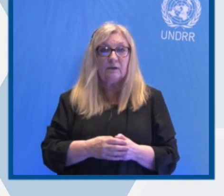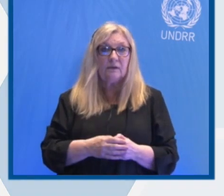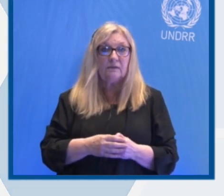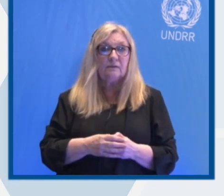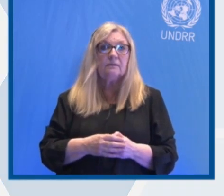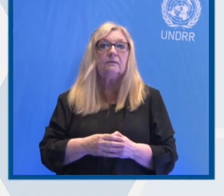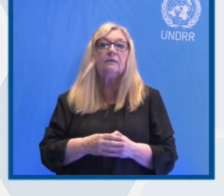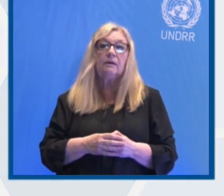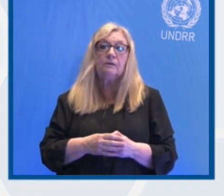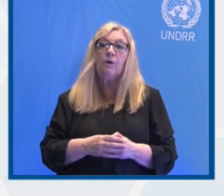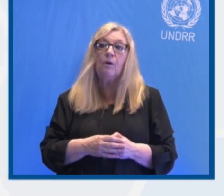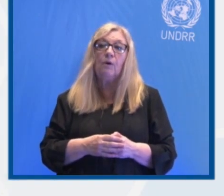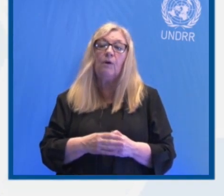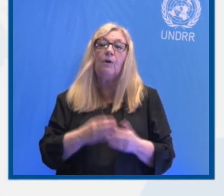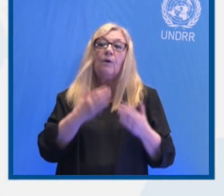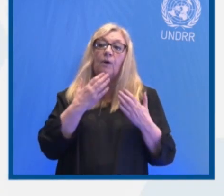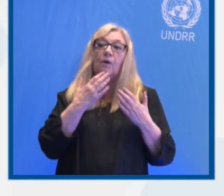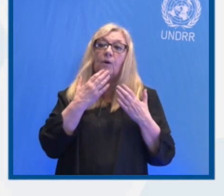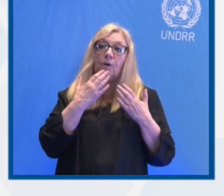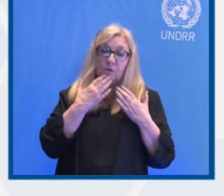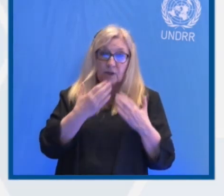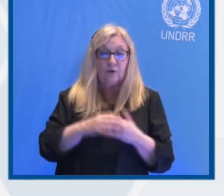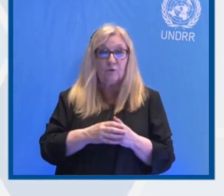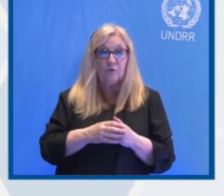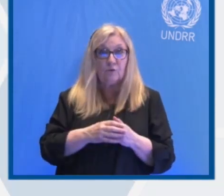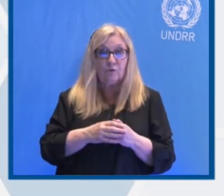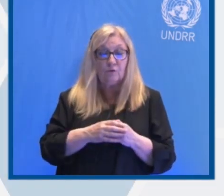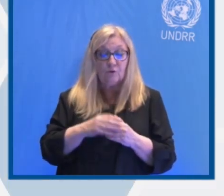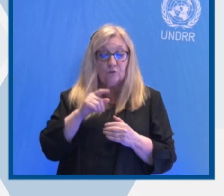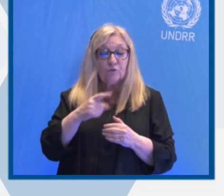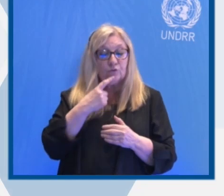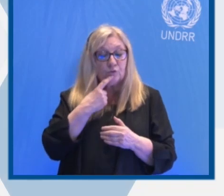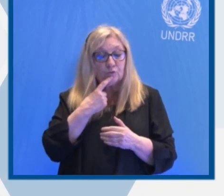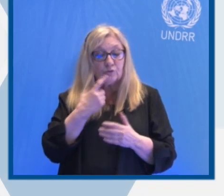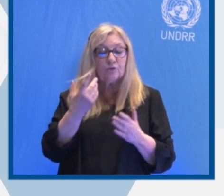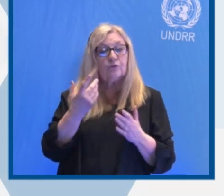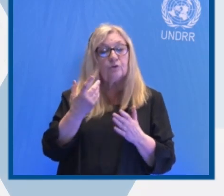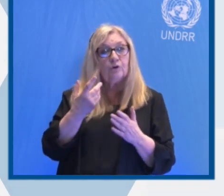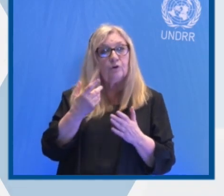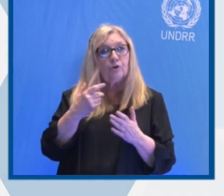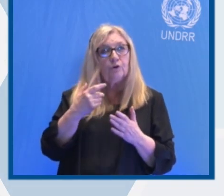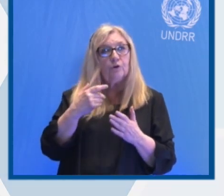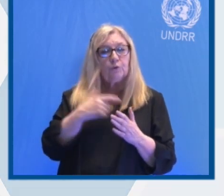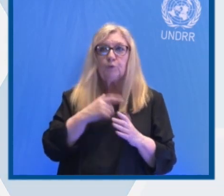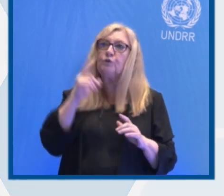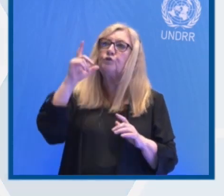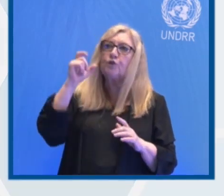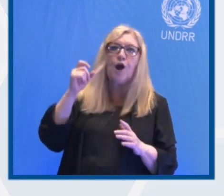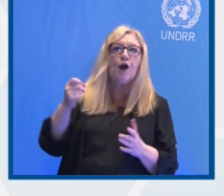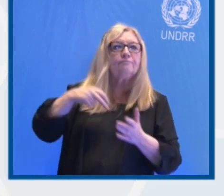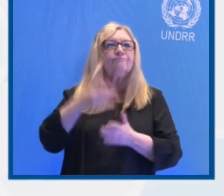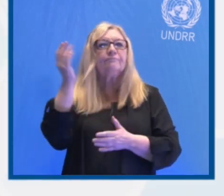especially, when you started out, you said that if you deliver resilient infrastructure and if people see that there is